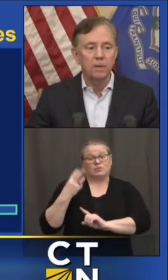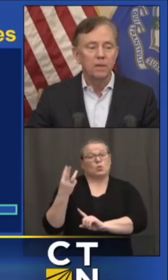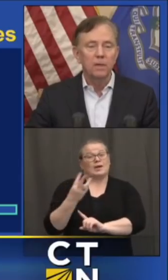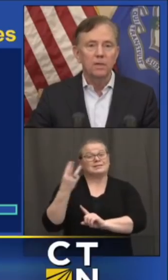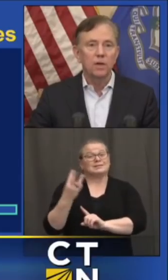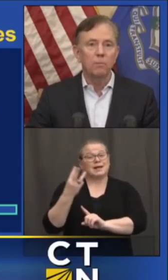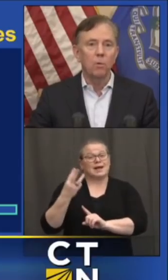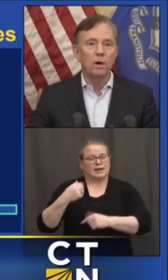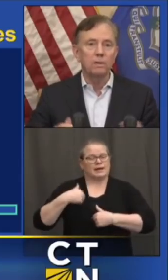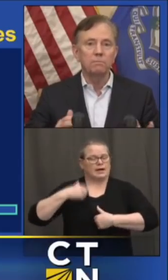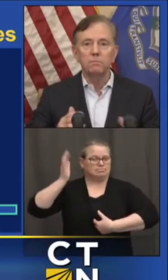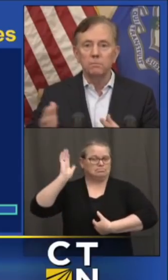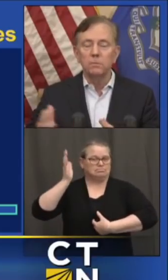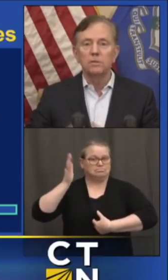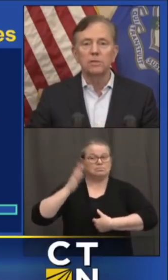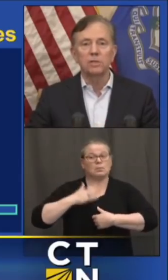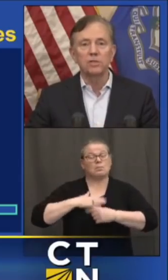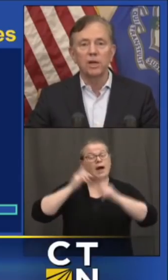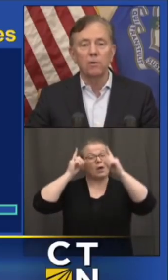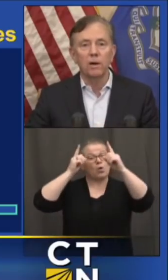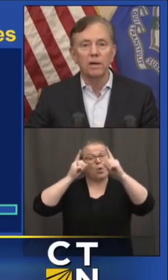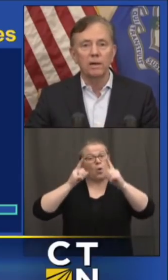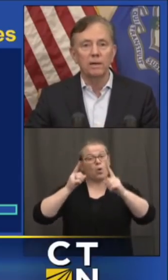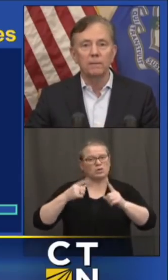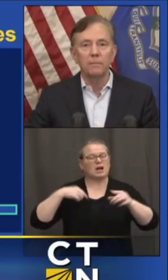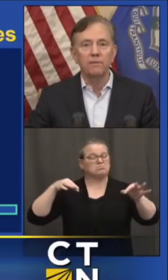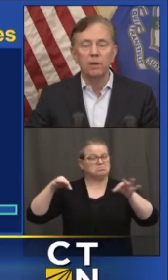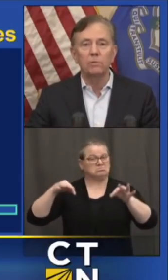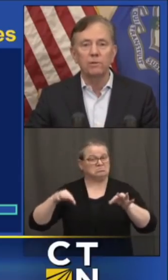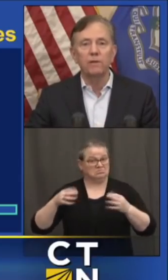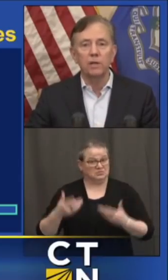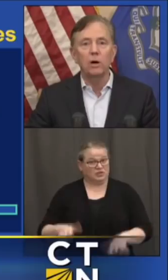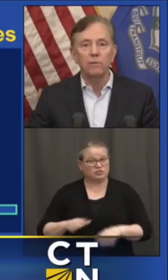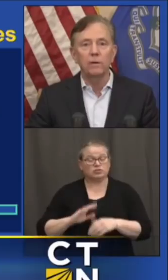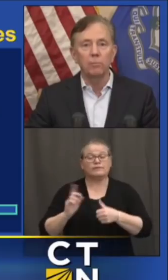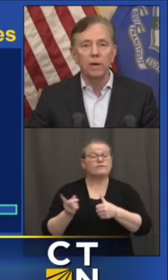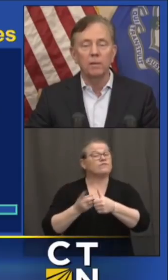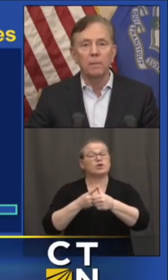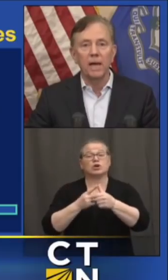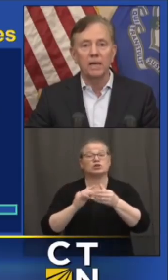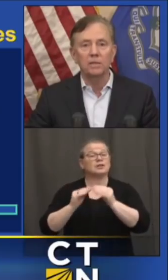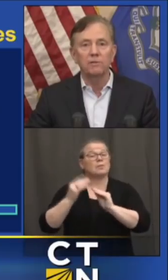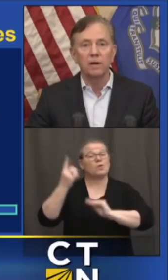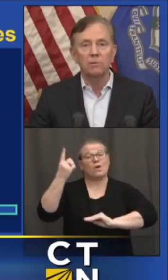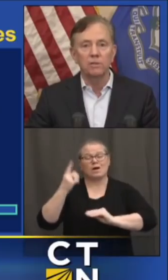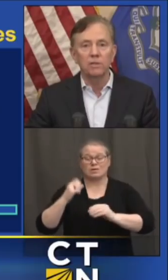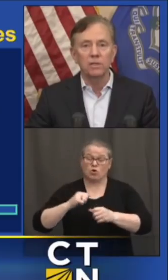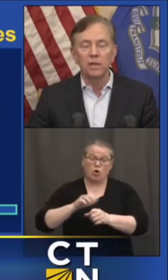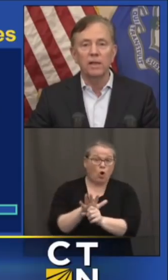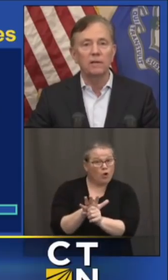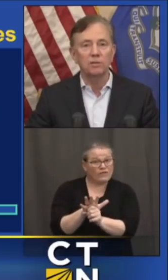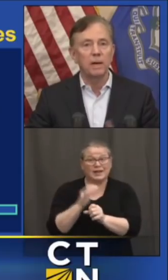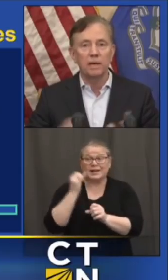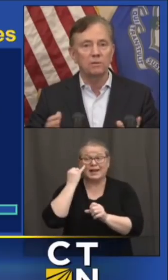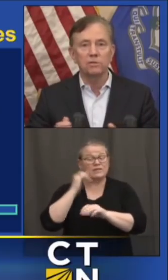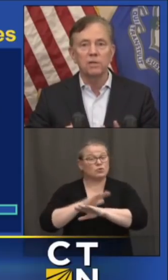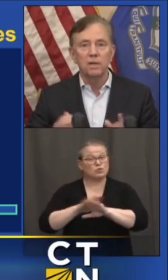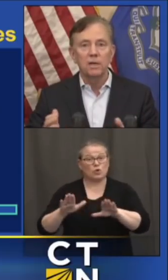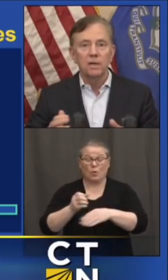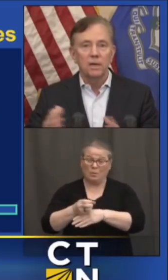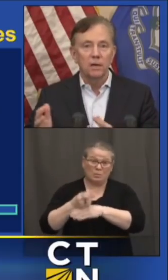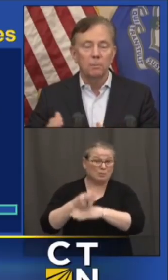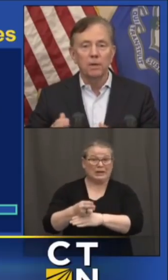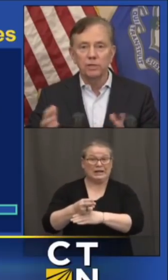Wednesday. Number one, just the segue, if you don't defeat COVID and break the back of this virus, nothing else